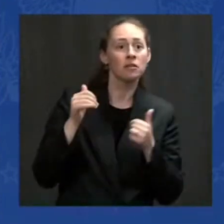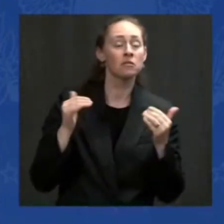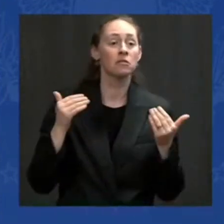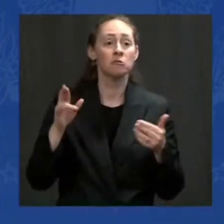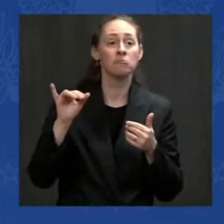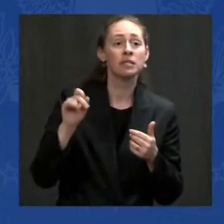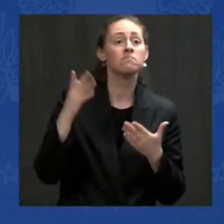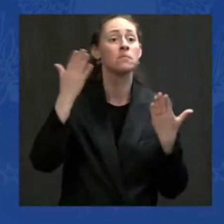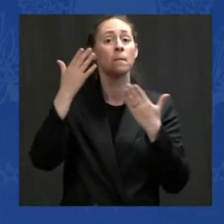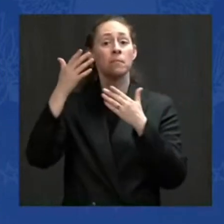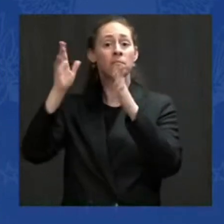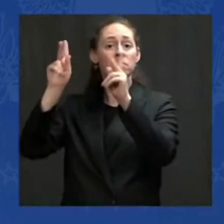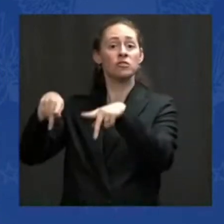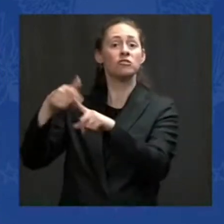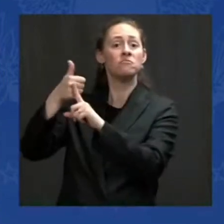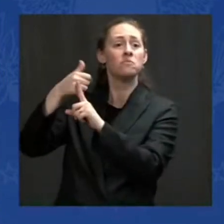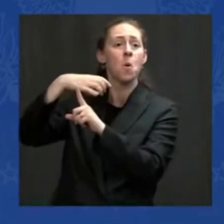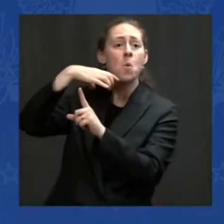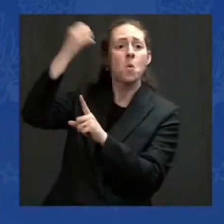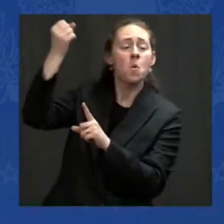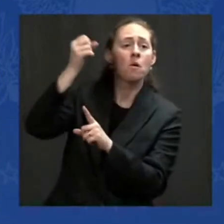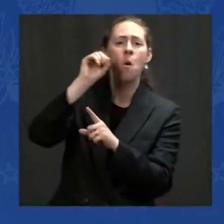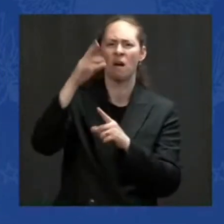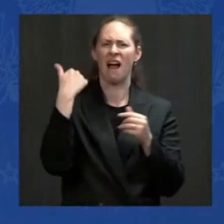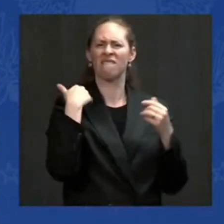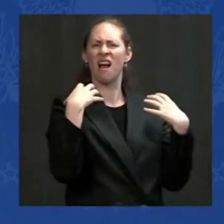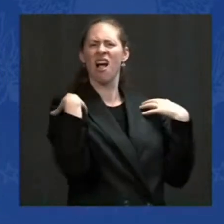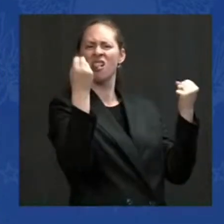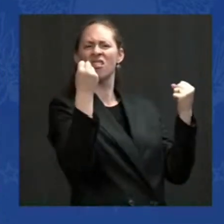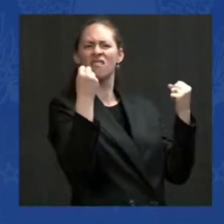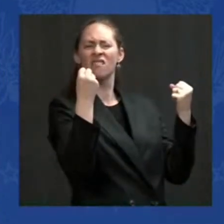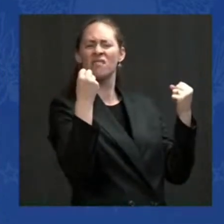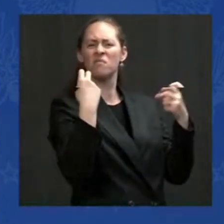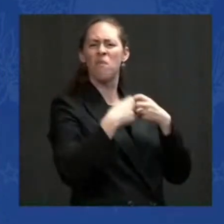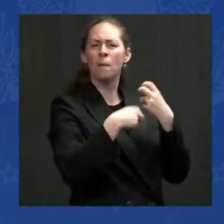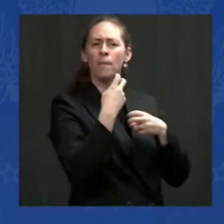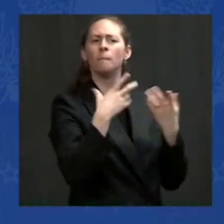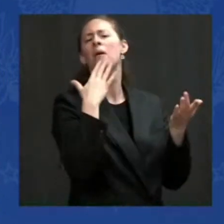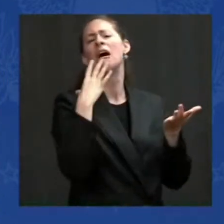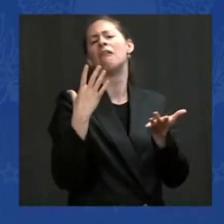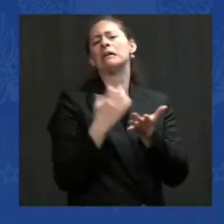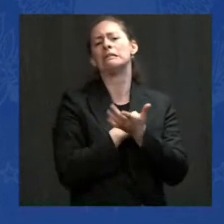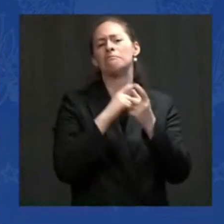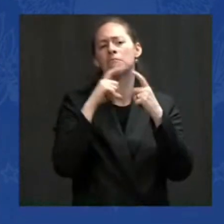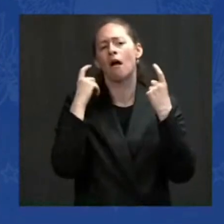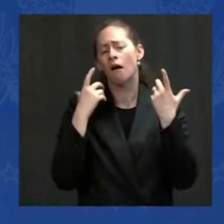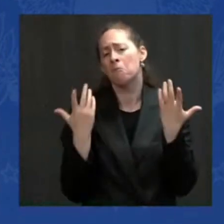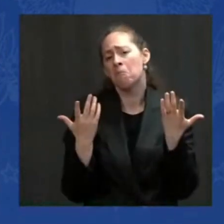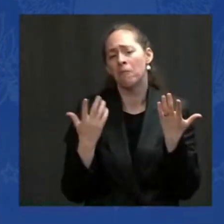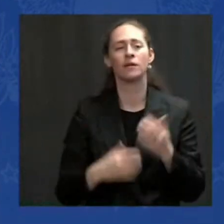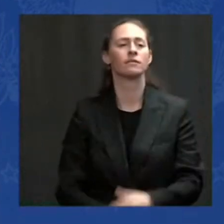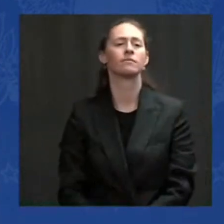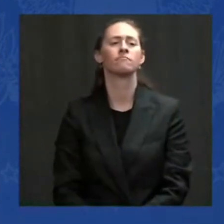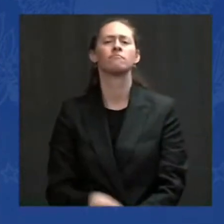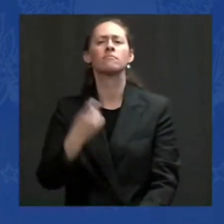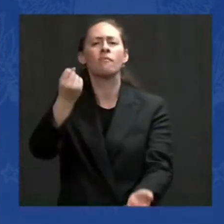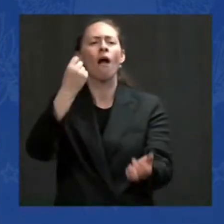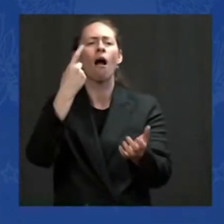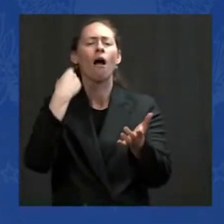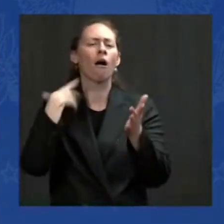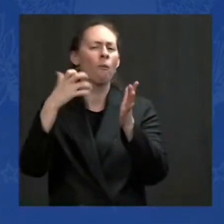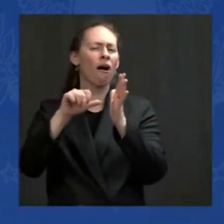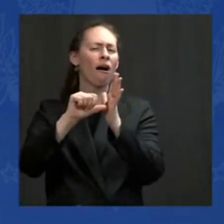because of an underlying condition, that they might want to wear a mask. Having said that, let me emphasize that if